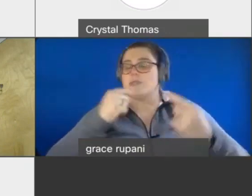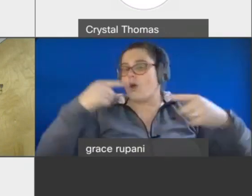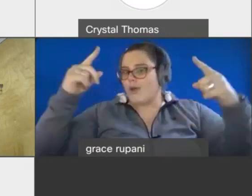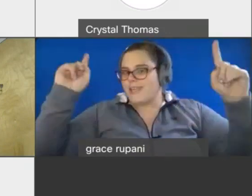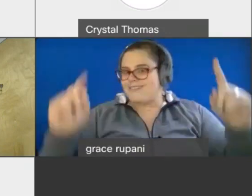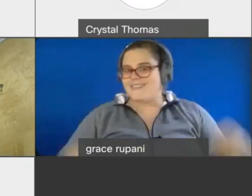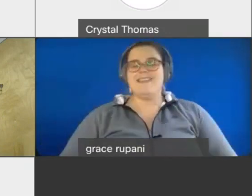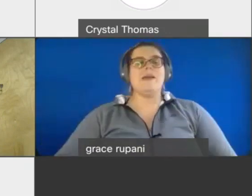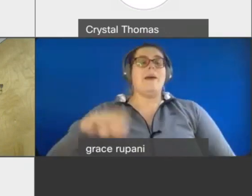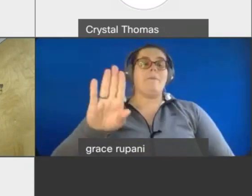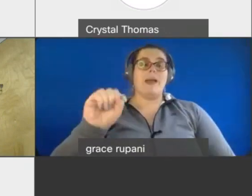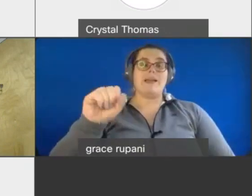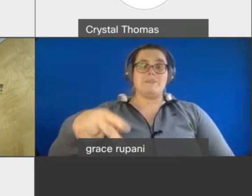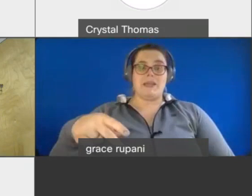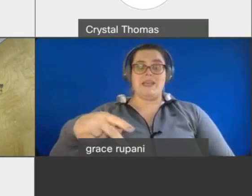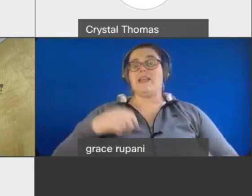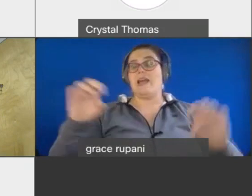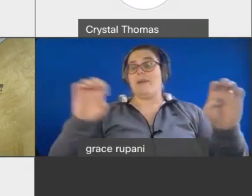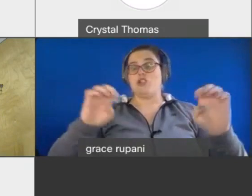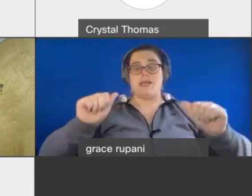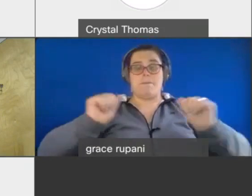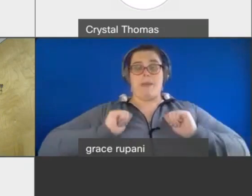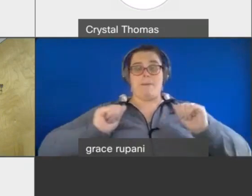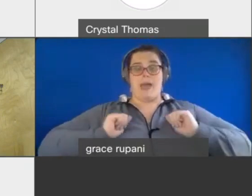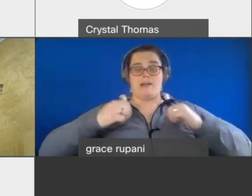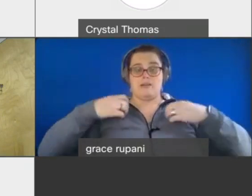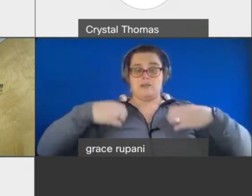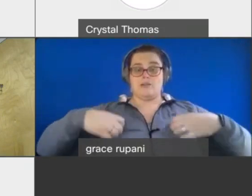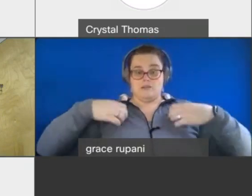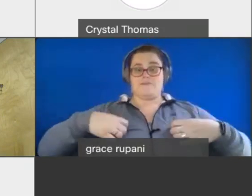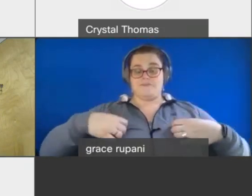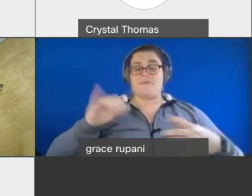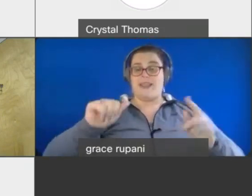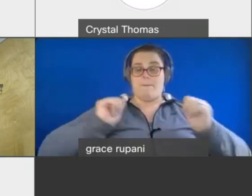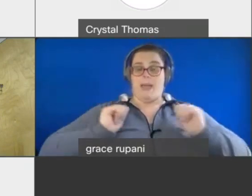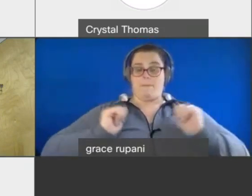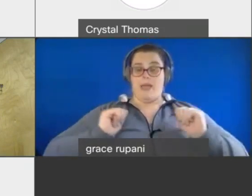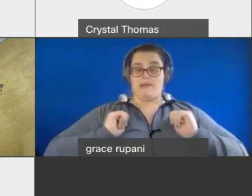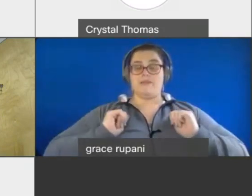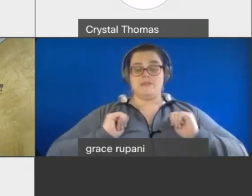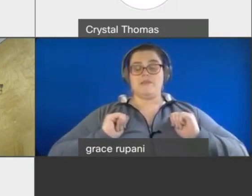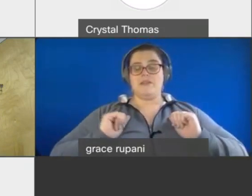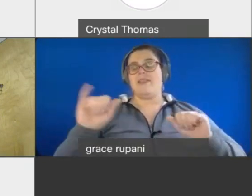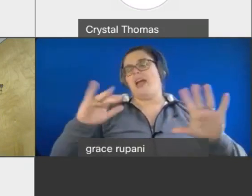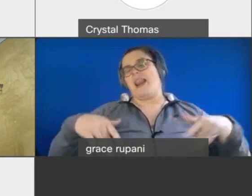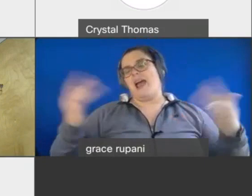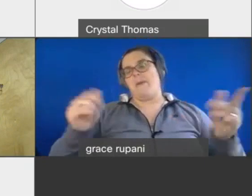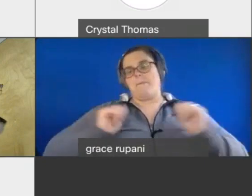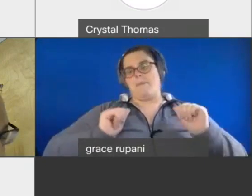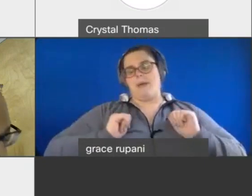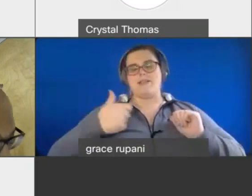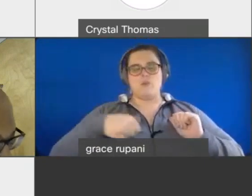light backpacks. The light backpacks, that we have prepared for all